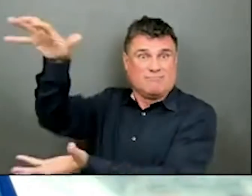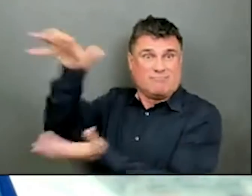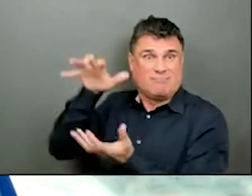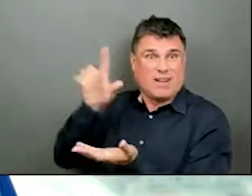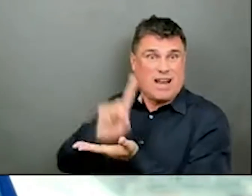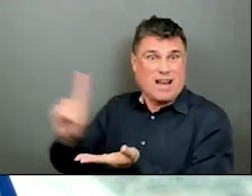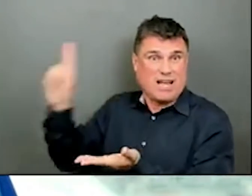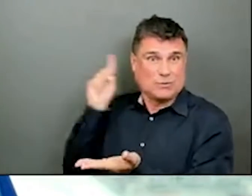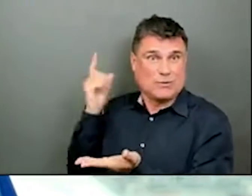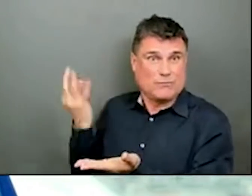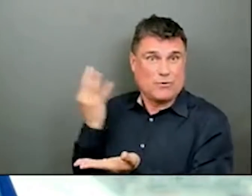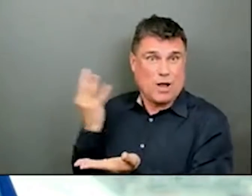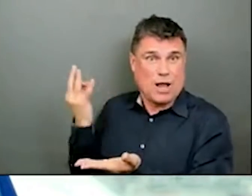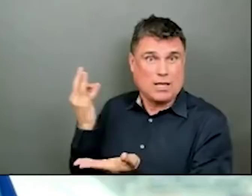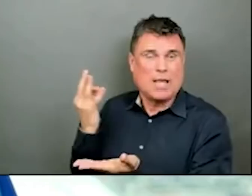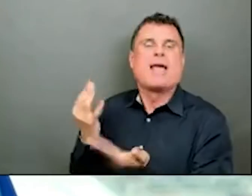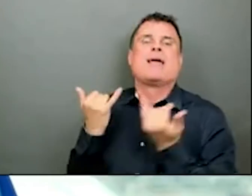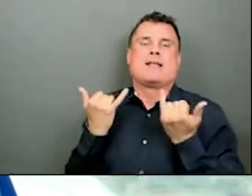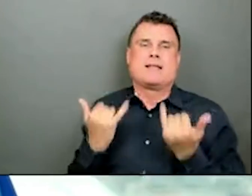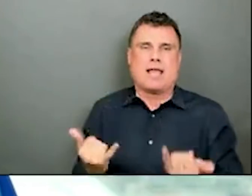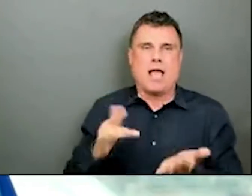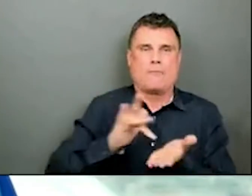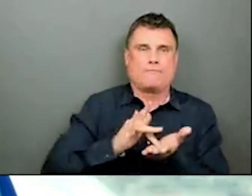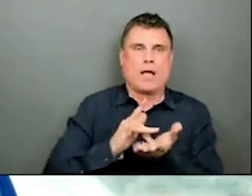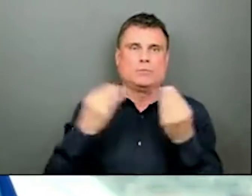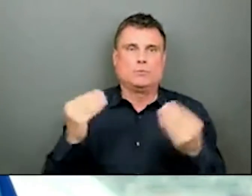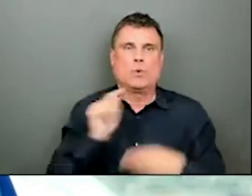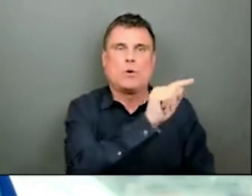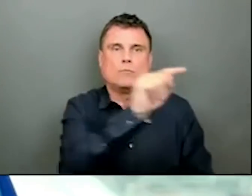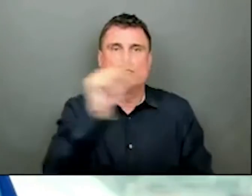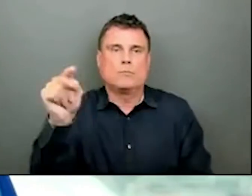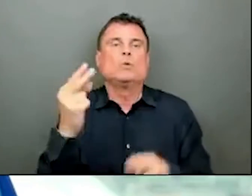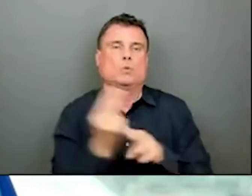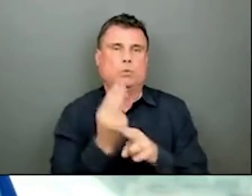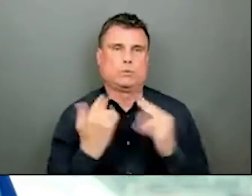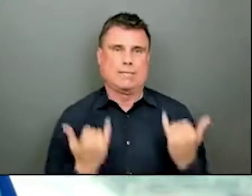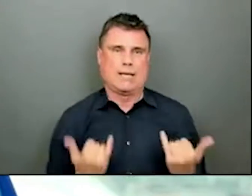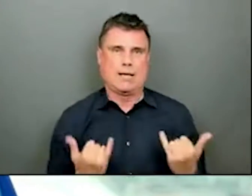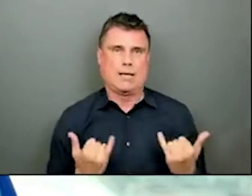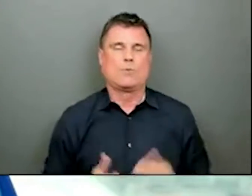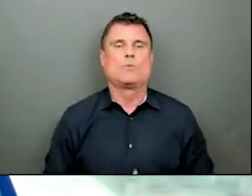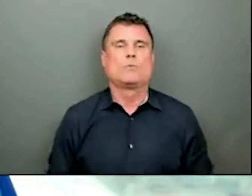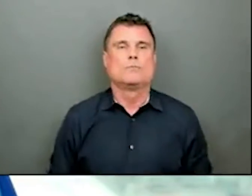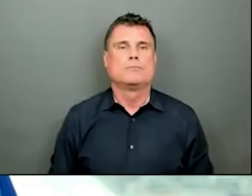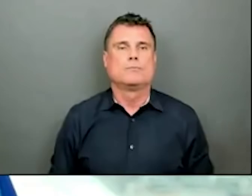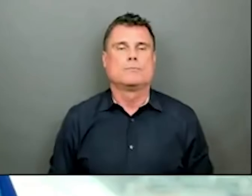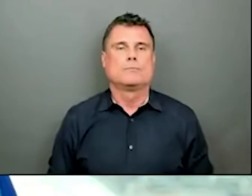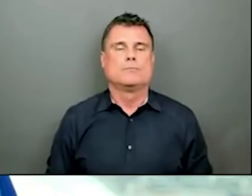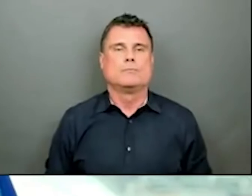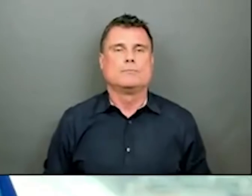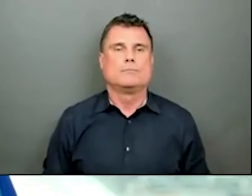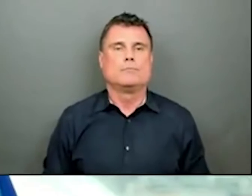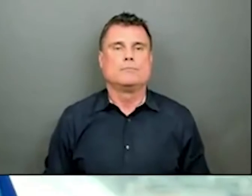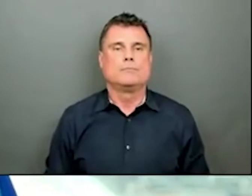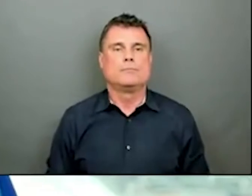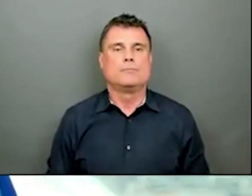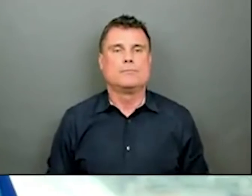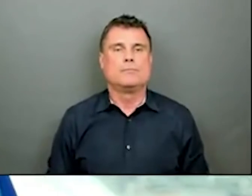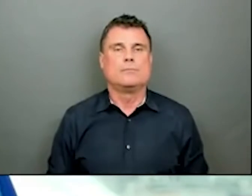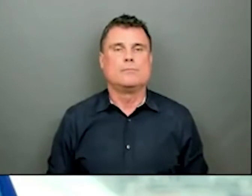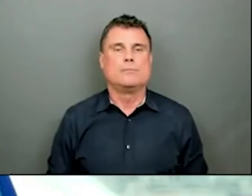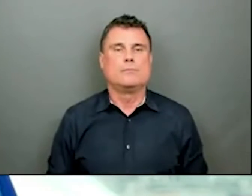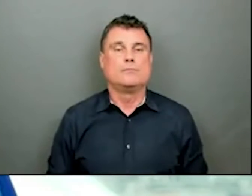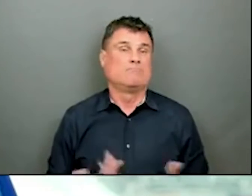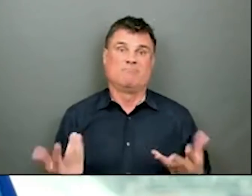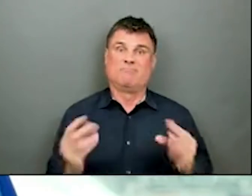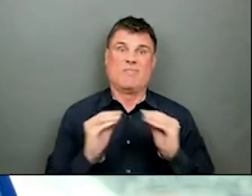used and is being distributed to pharmacies around BC. It obviously goes, a significant amount of it goes directly